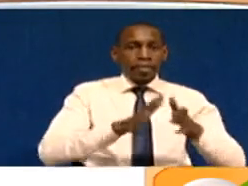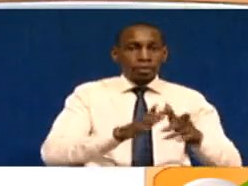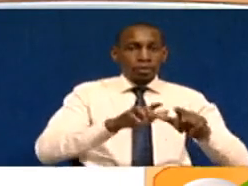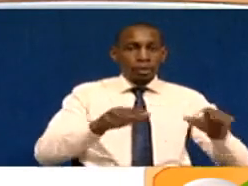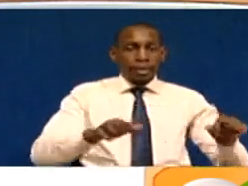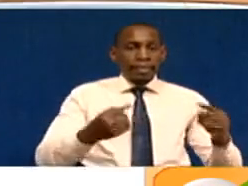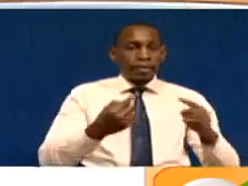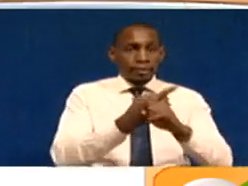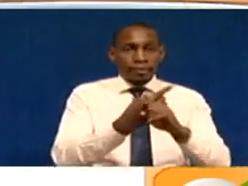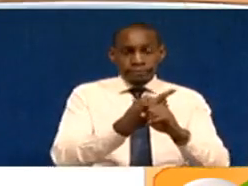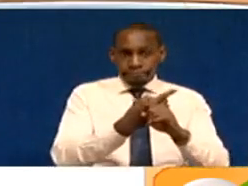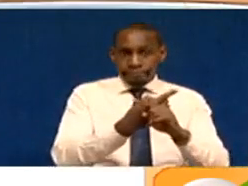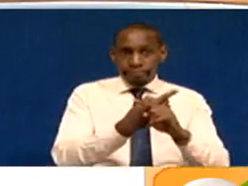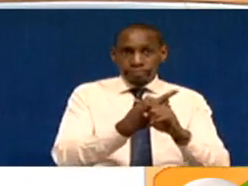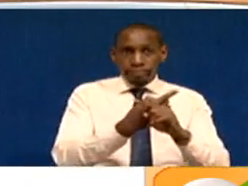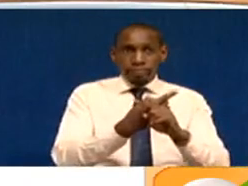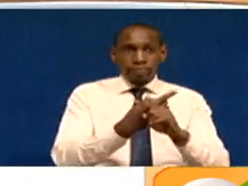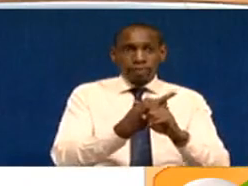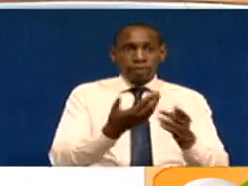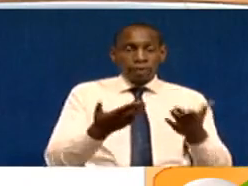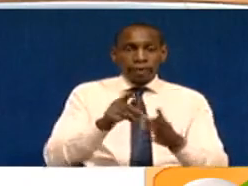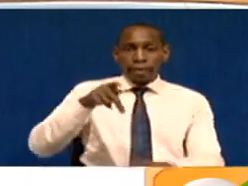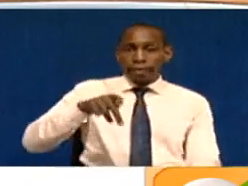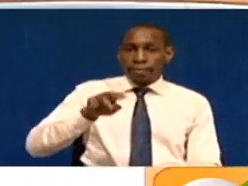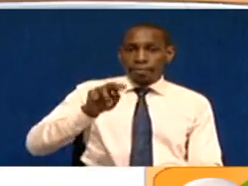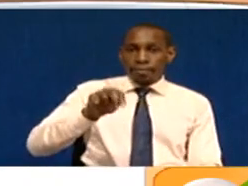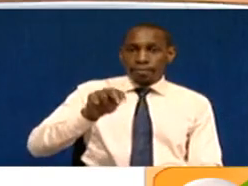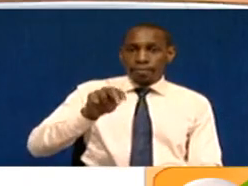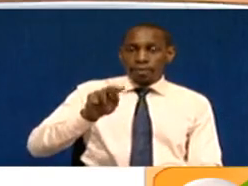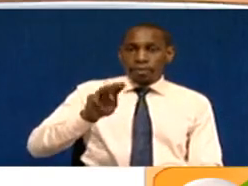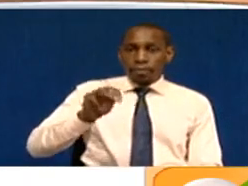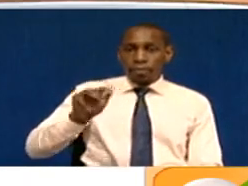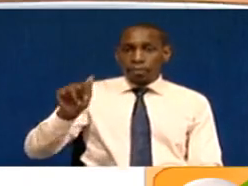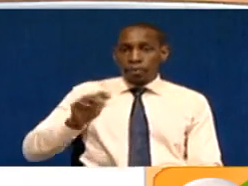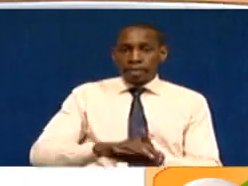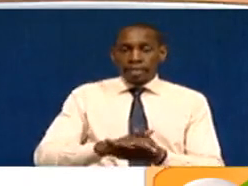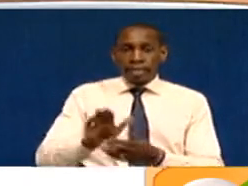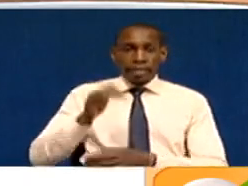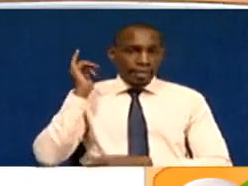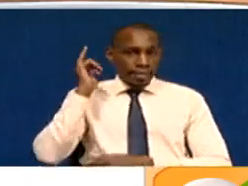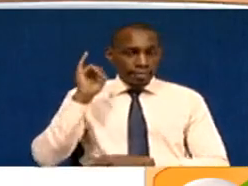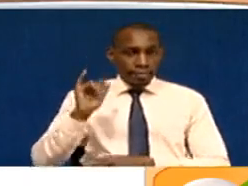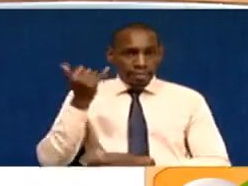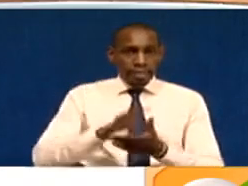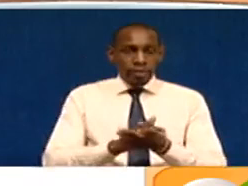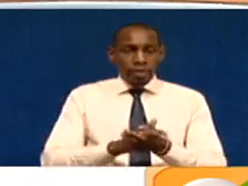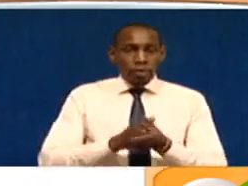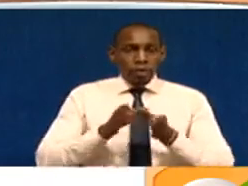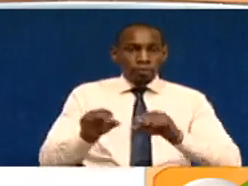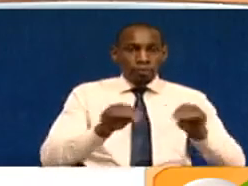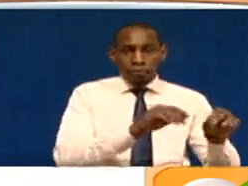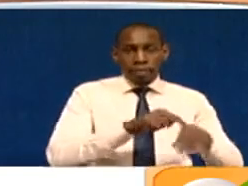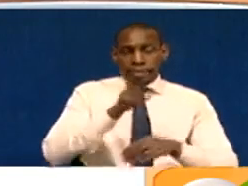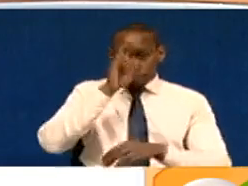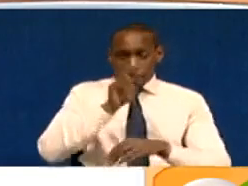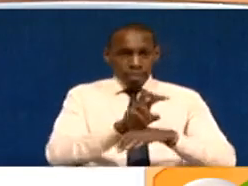disputed piece of, or rather disputed pieces of land in Pumwani and Eastleigh were evicted under the watch of his police officers last year.